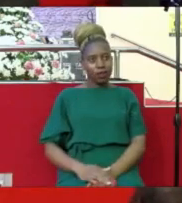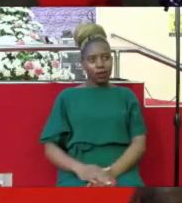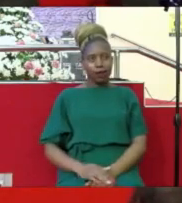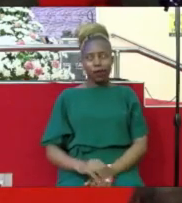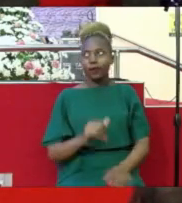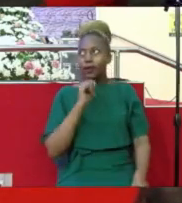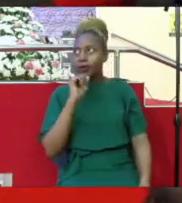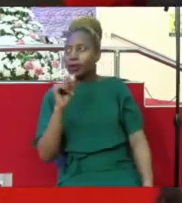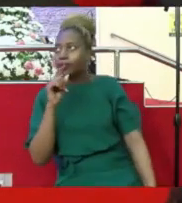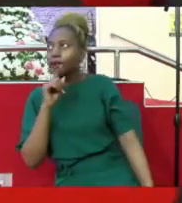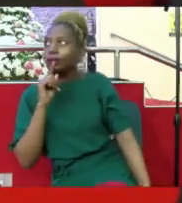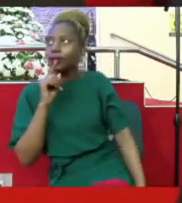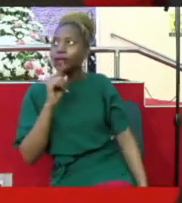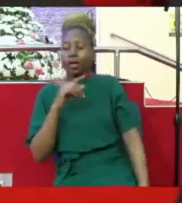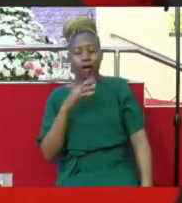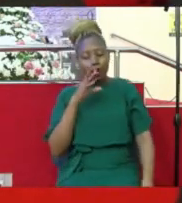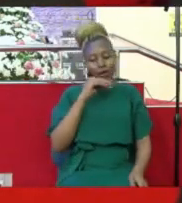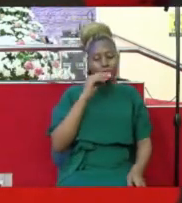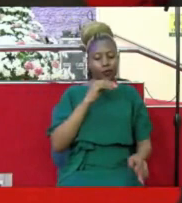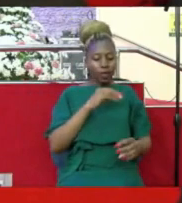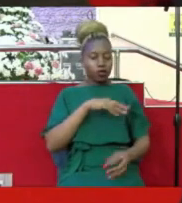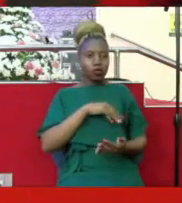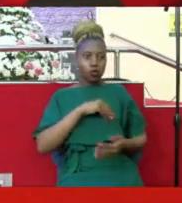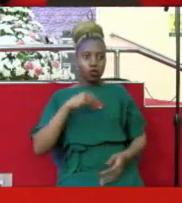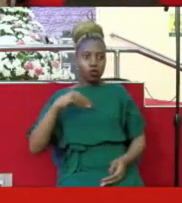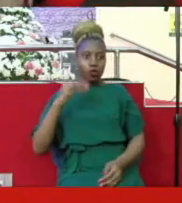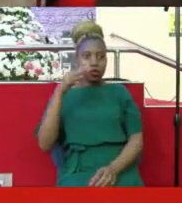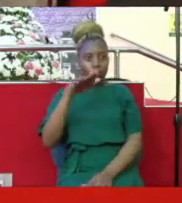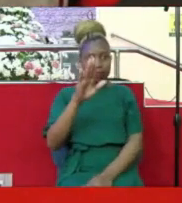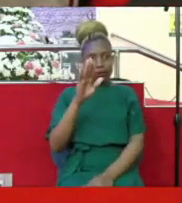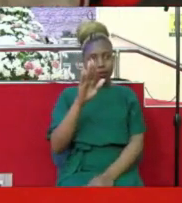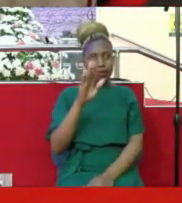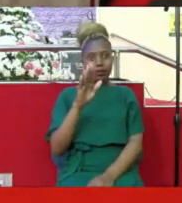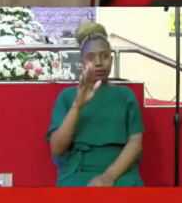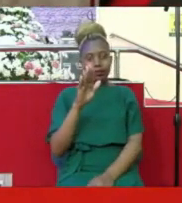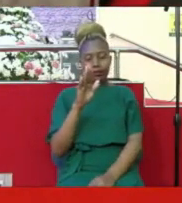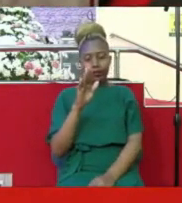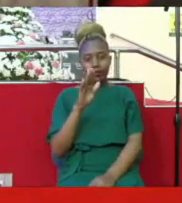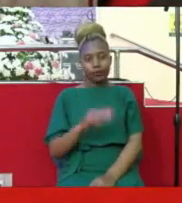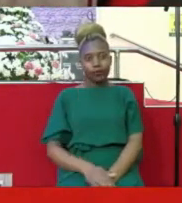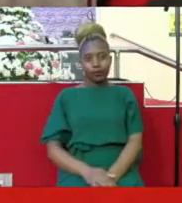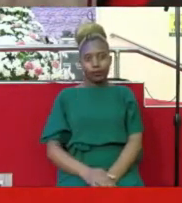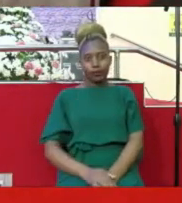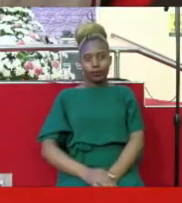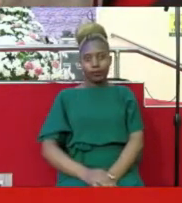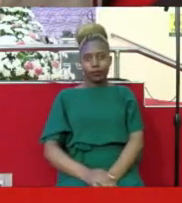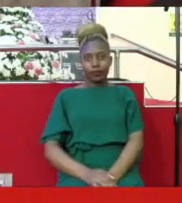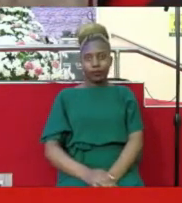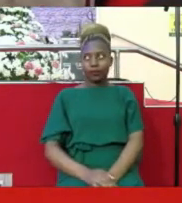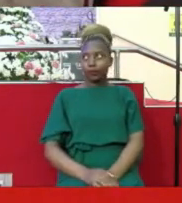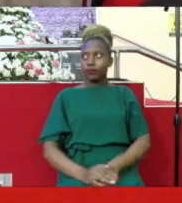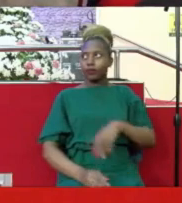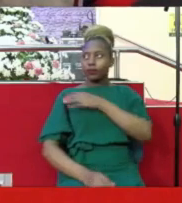downcast. Speak to your soul. Lift up he gates. Lift up he